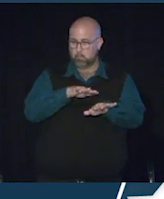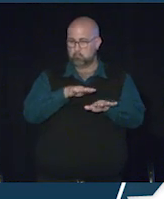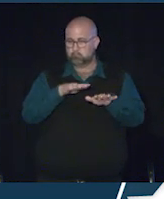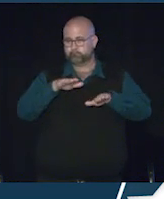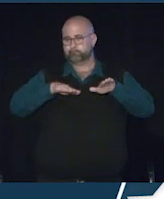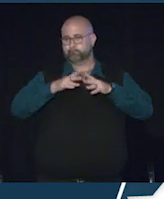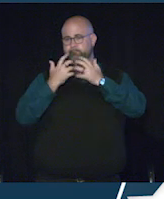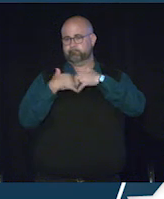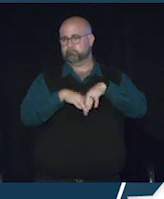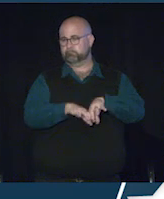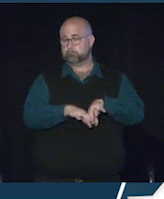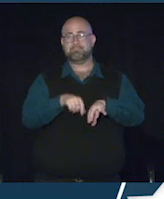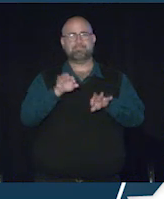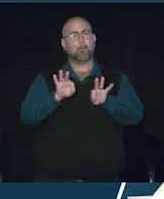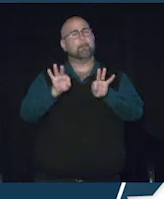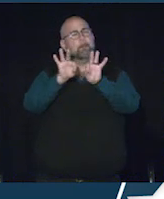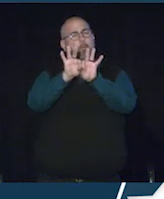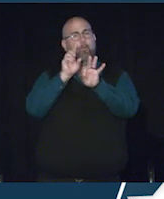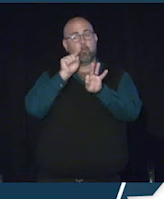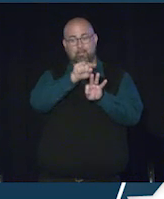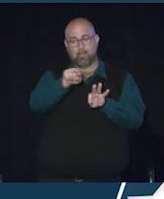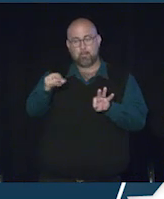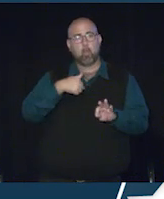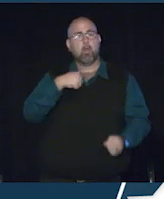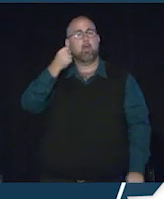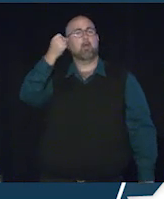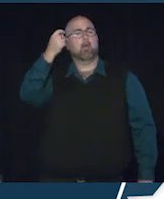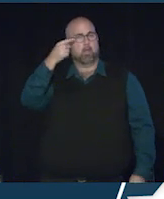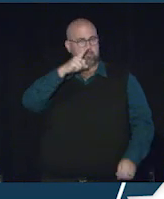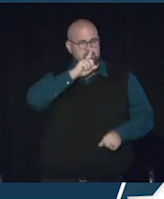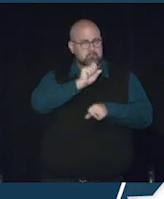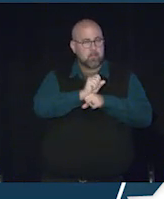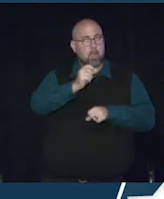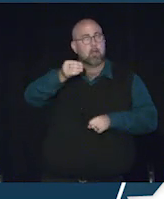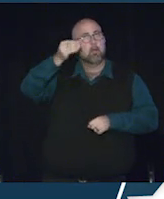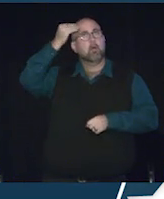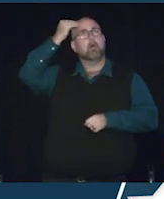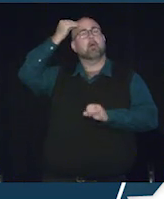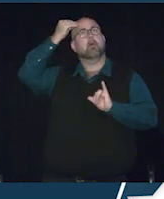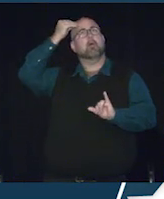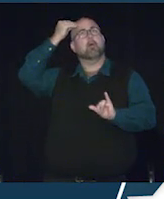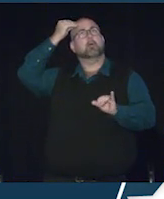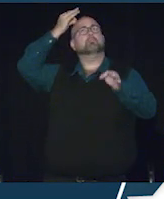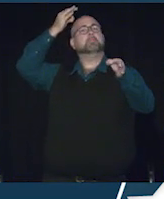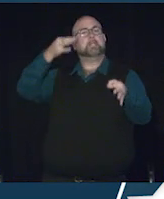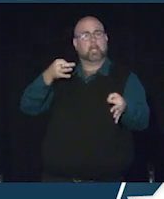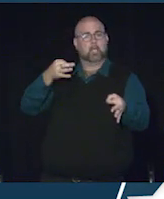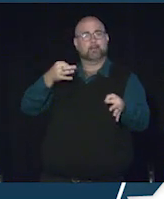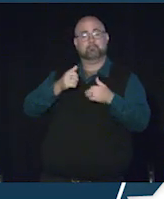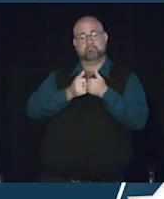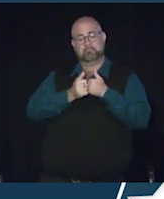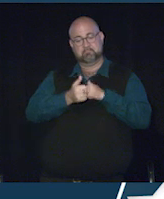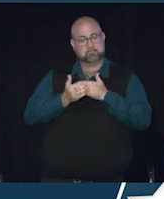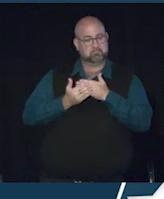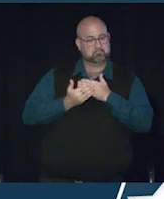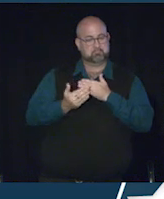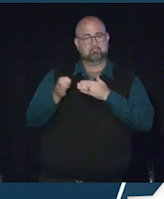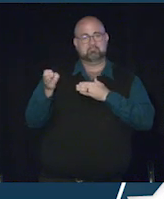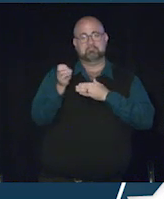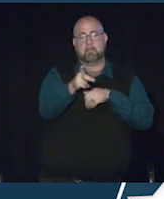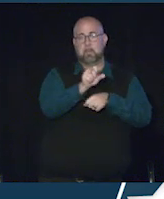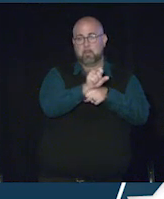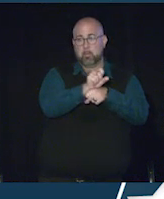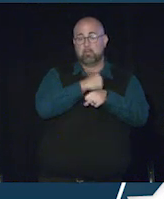so important for our participants so that they can make a truly informed decision when it comes to going back to work